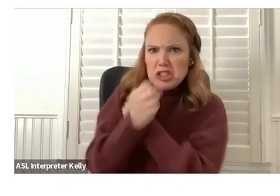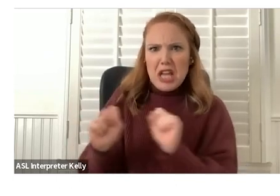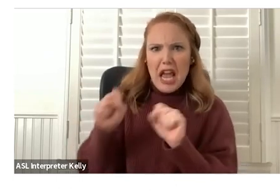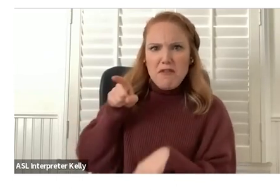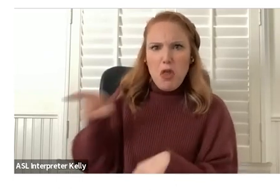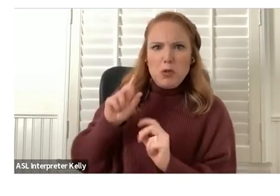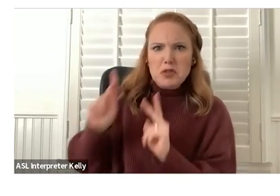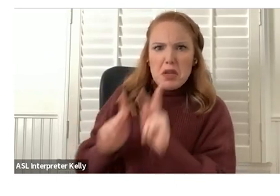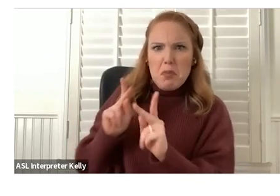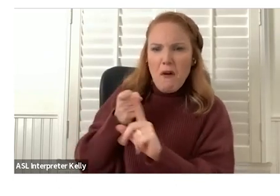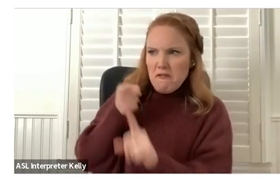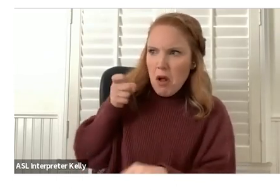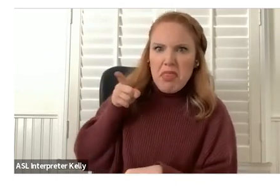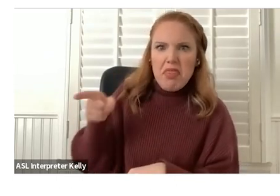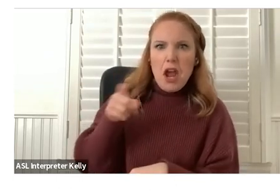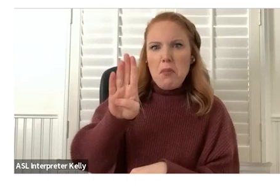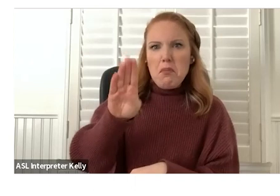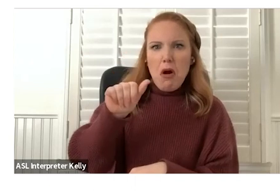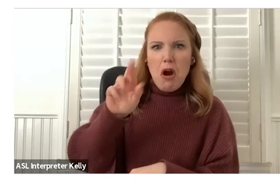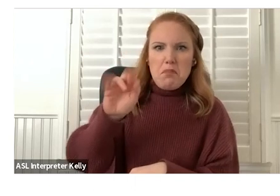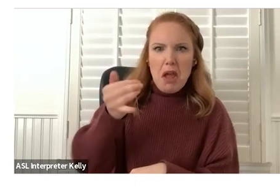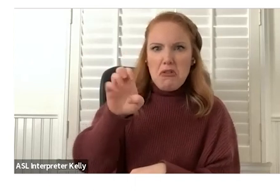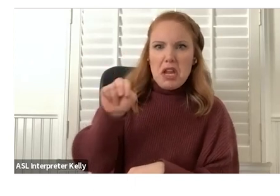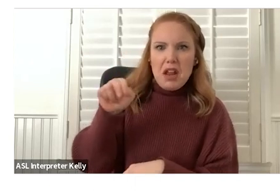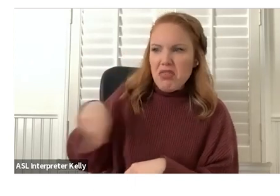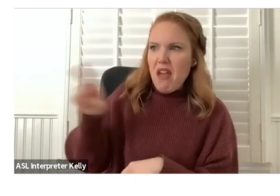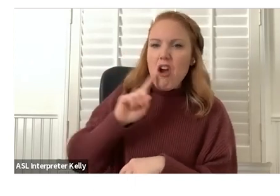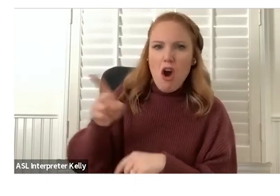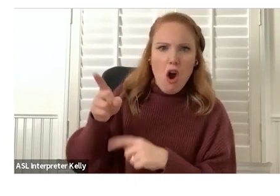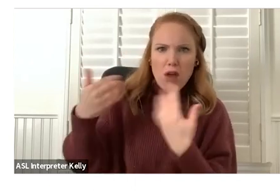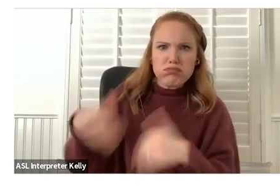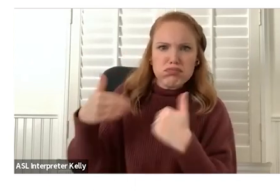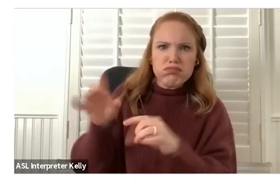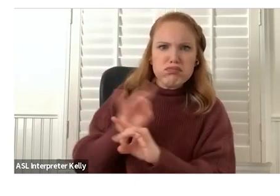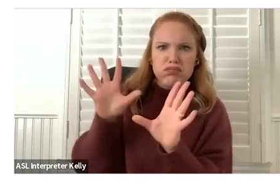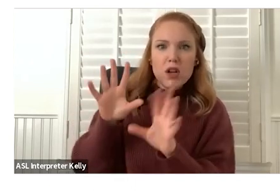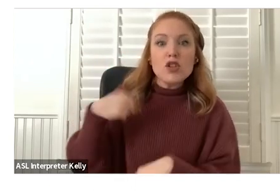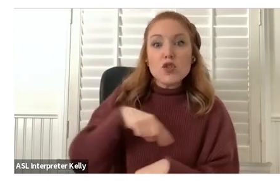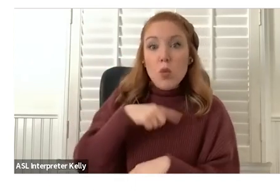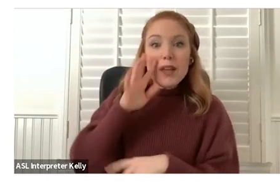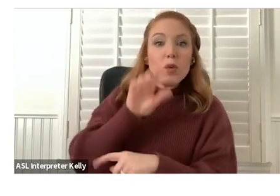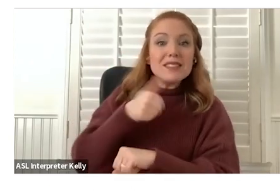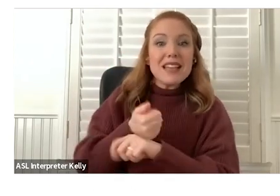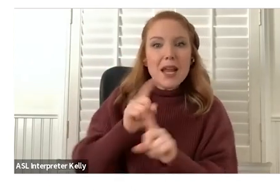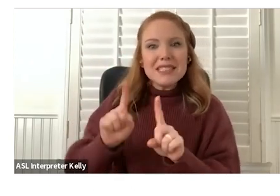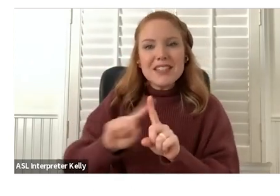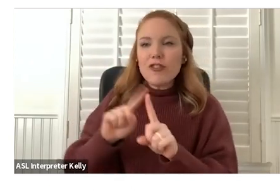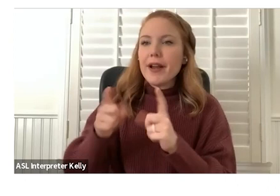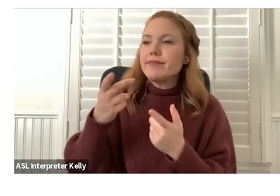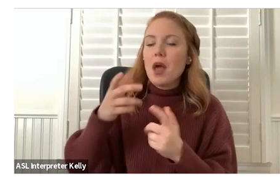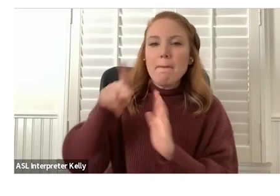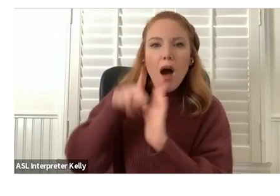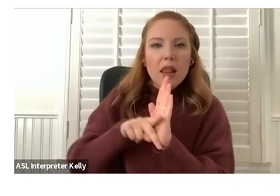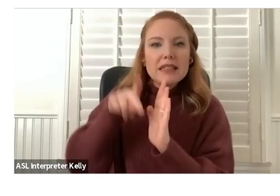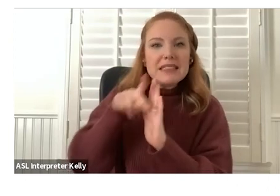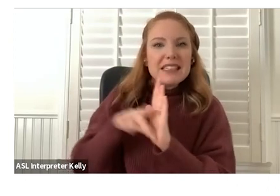that survives in films. So the terrorist is always Middle Eastern, Russian, Black, or Latin